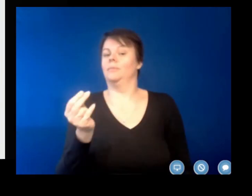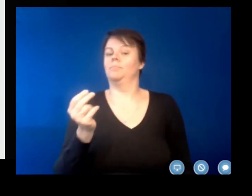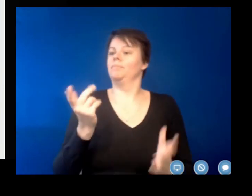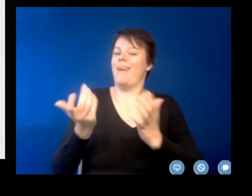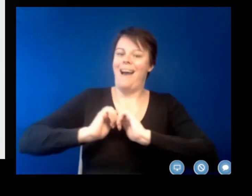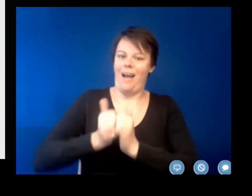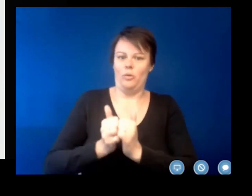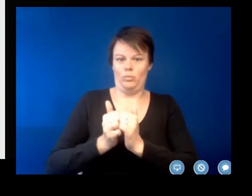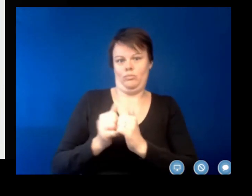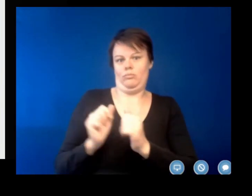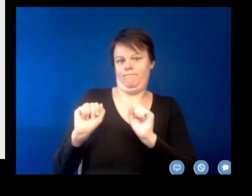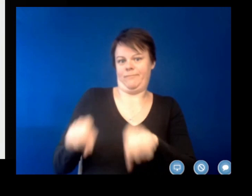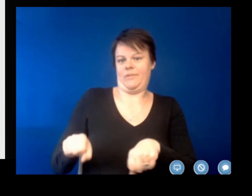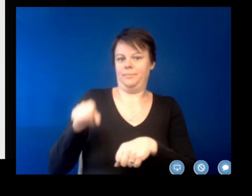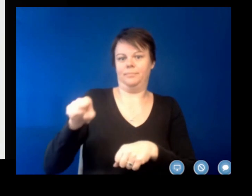comprehensibility.